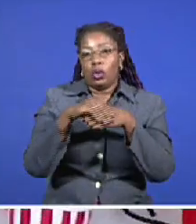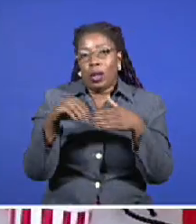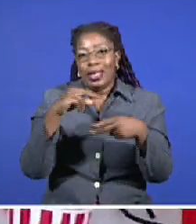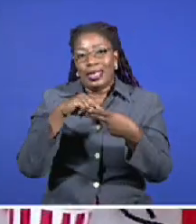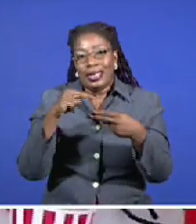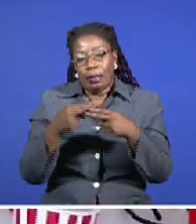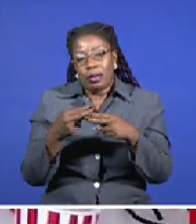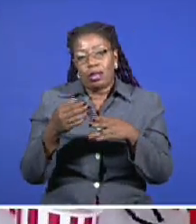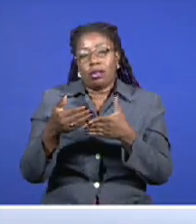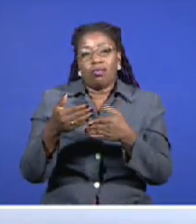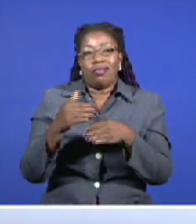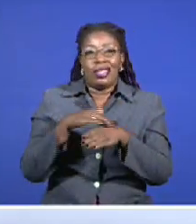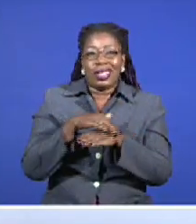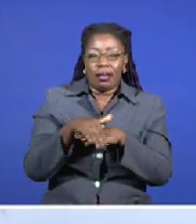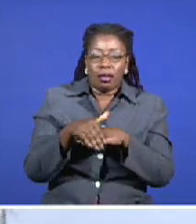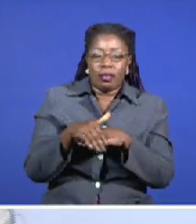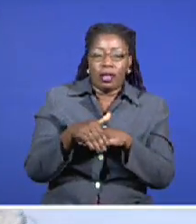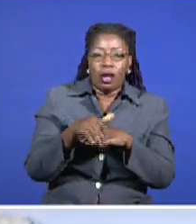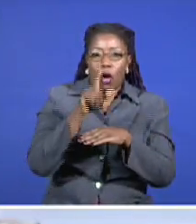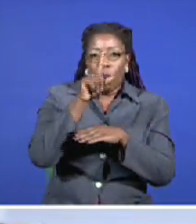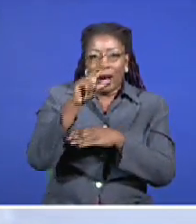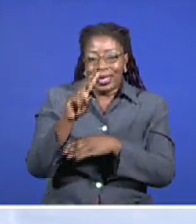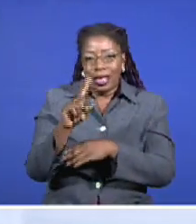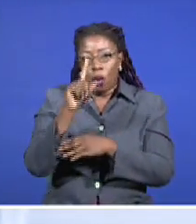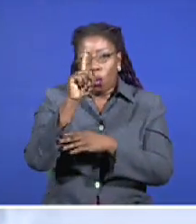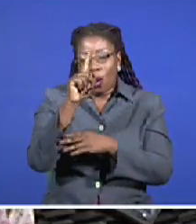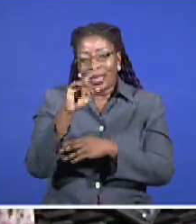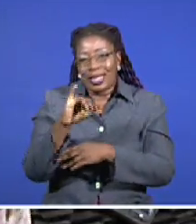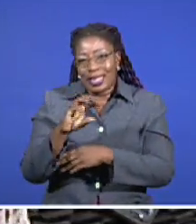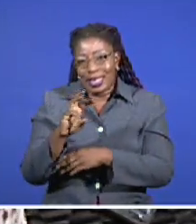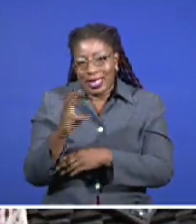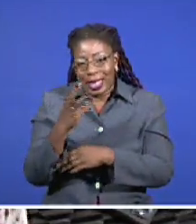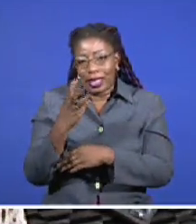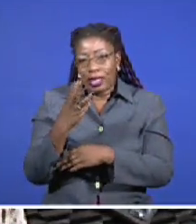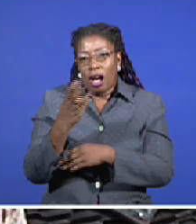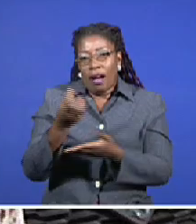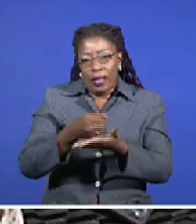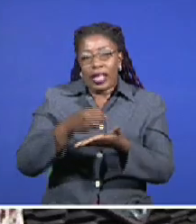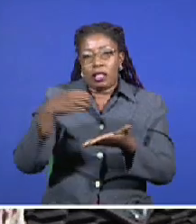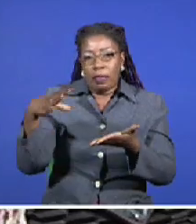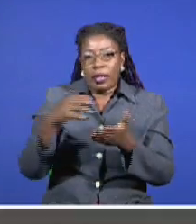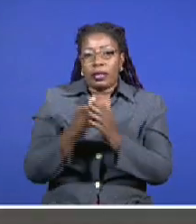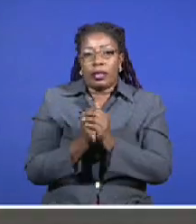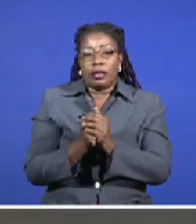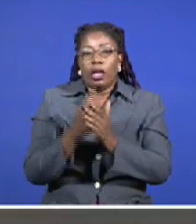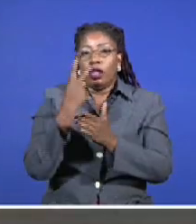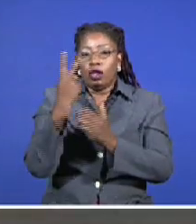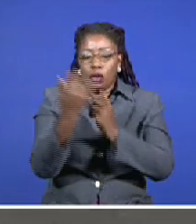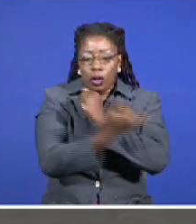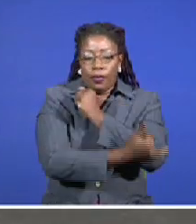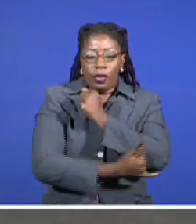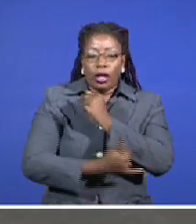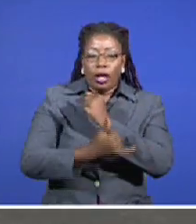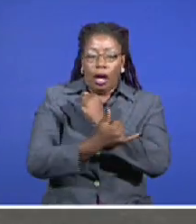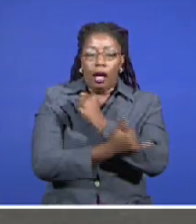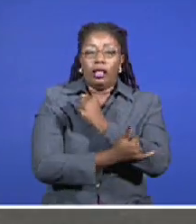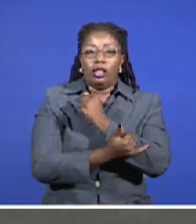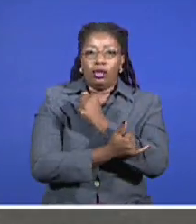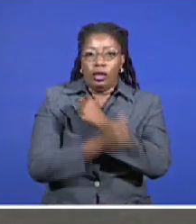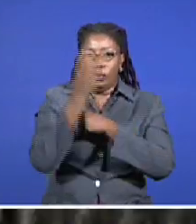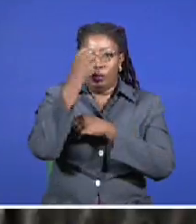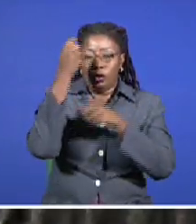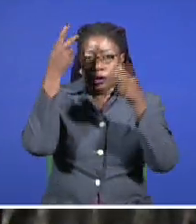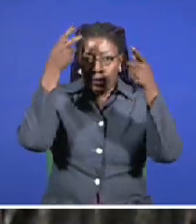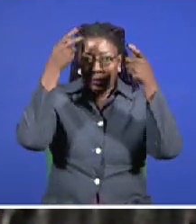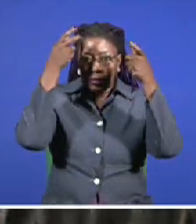covers only about 1/6 of the Red Cross's annual expenses. Three of the country's beauty queens are also joining in the Red Cross's effort. The